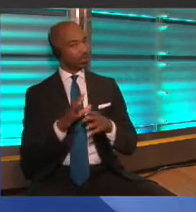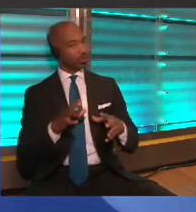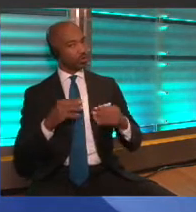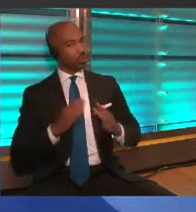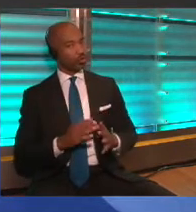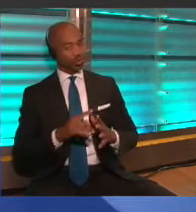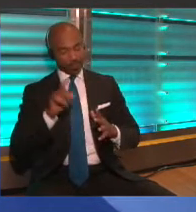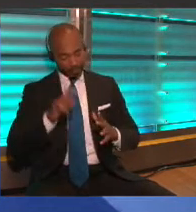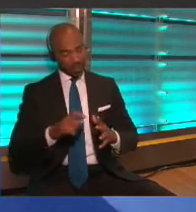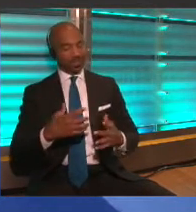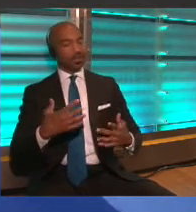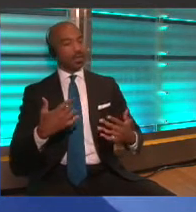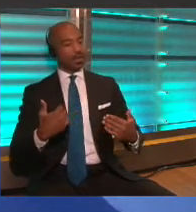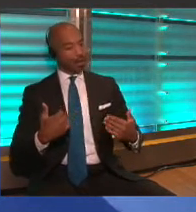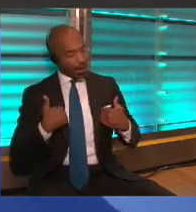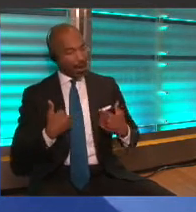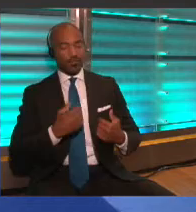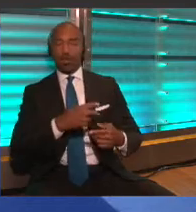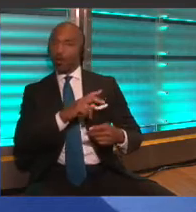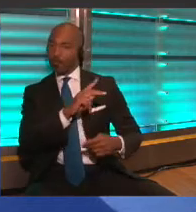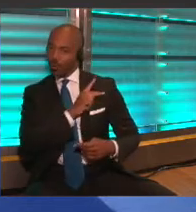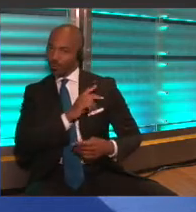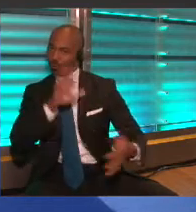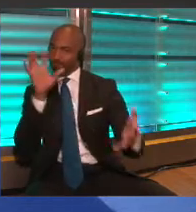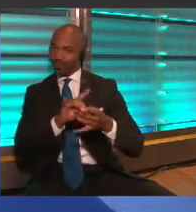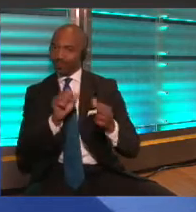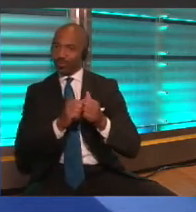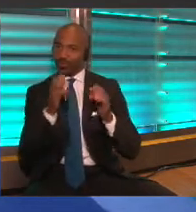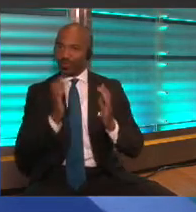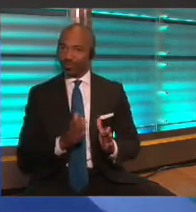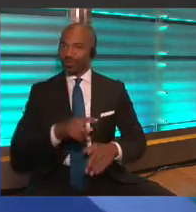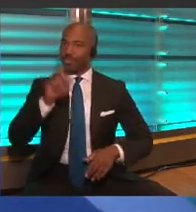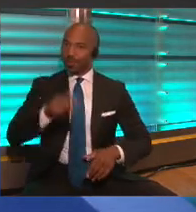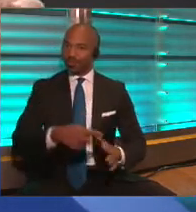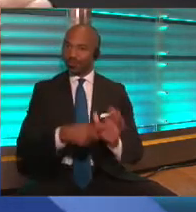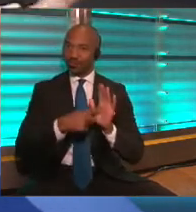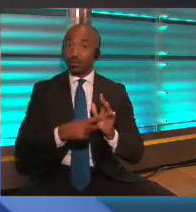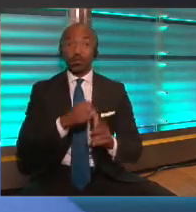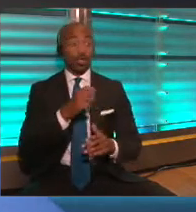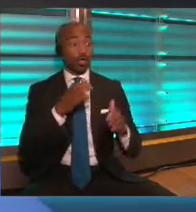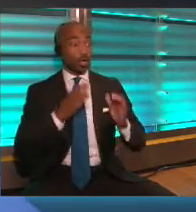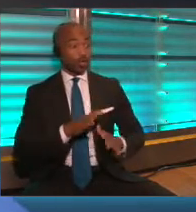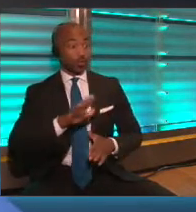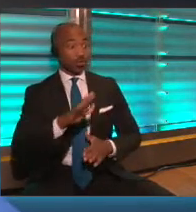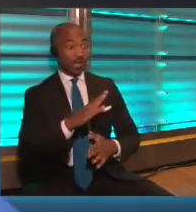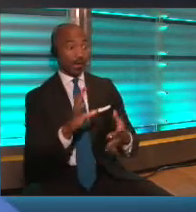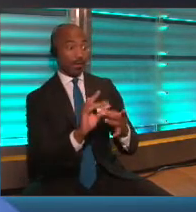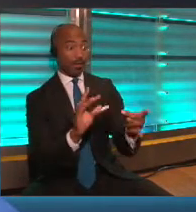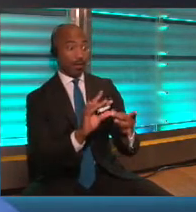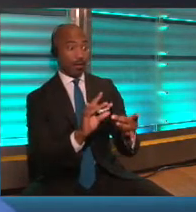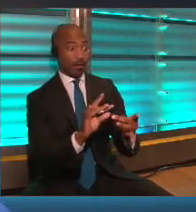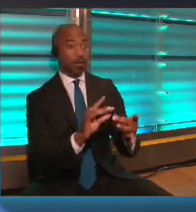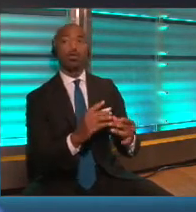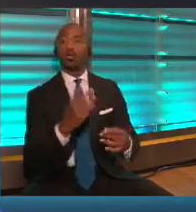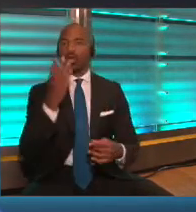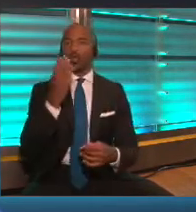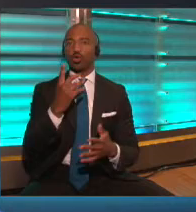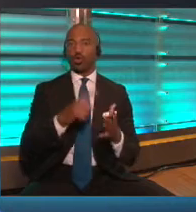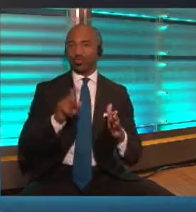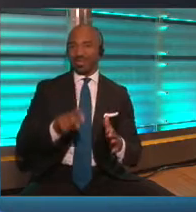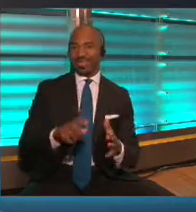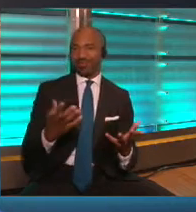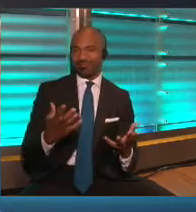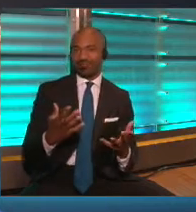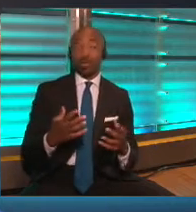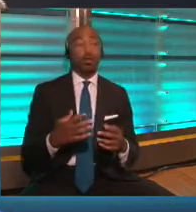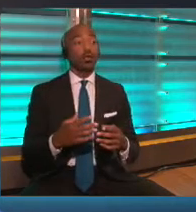to create personal connections with your customers. If you listen to your customers, they will tell you what you need to know. And this sounds